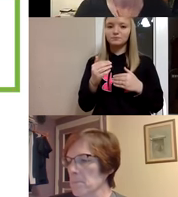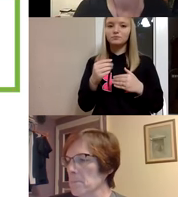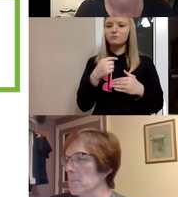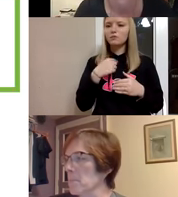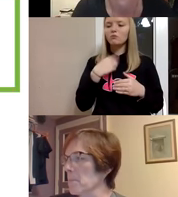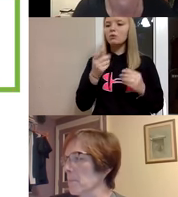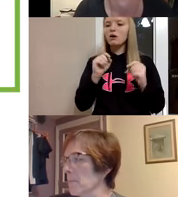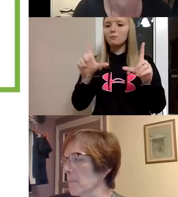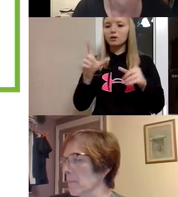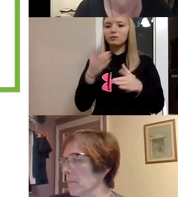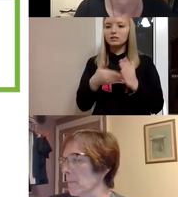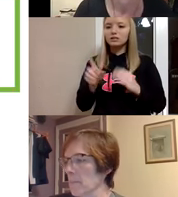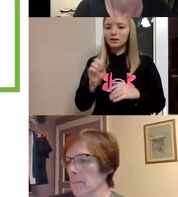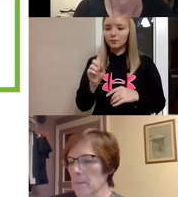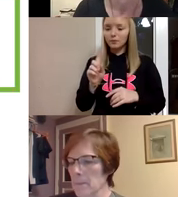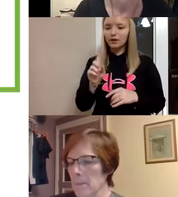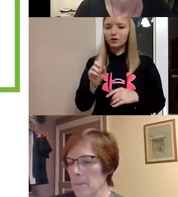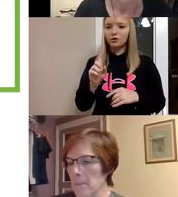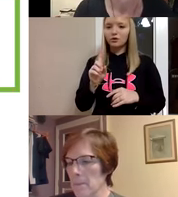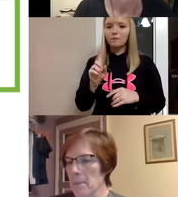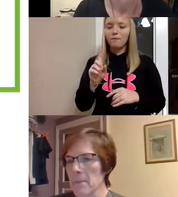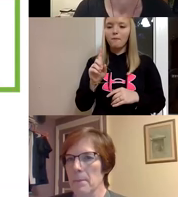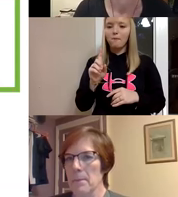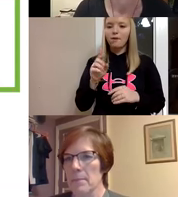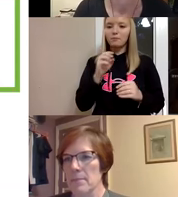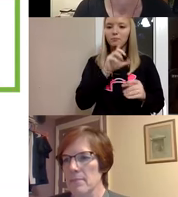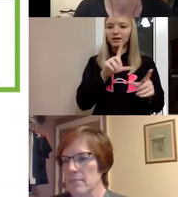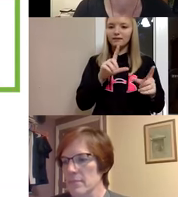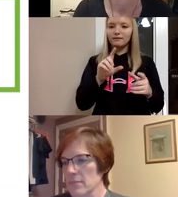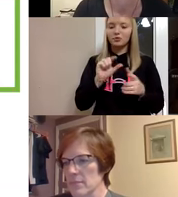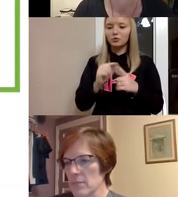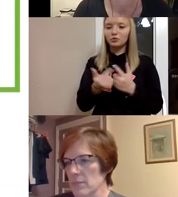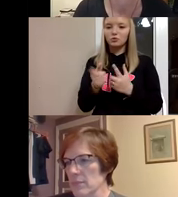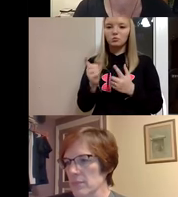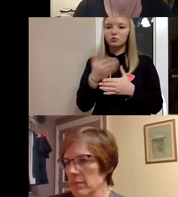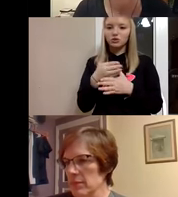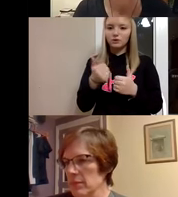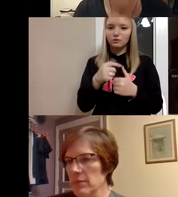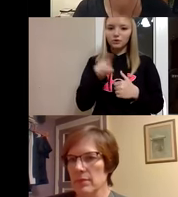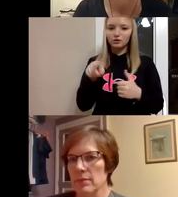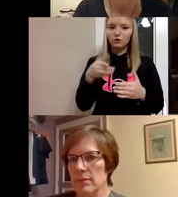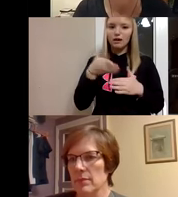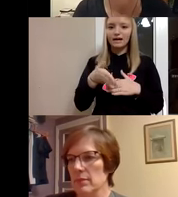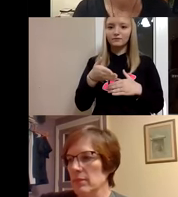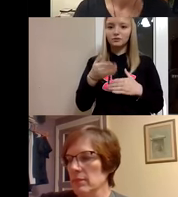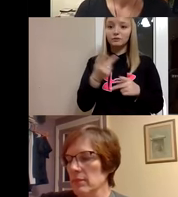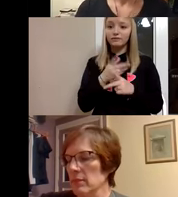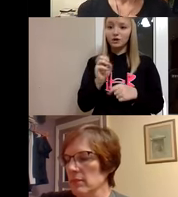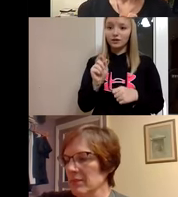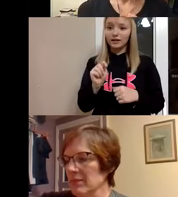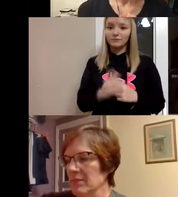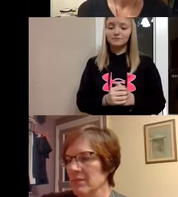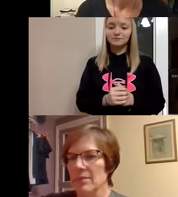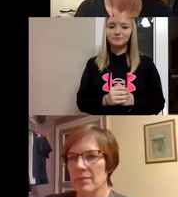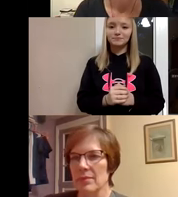okay. comment it and, or put it in our group or whatever. So. Yeah. So we'll share that with you all after we figure it out. I don't know what